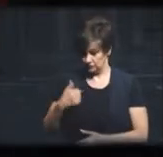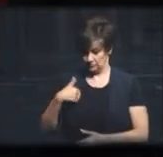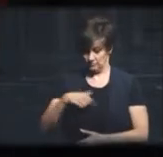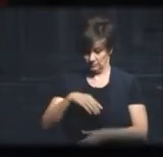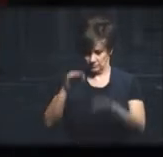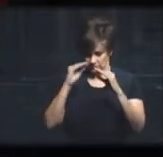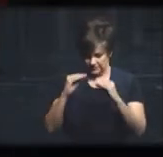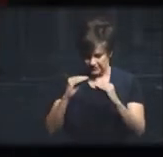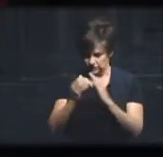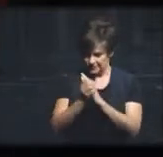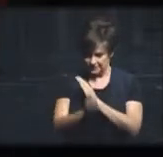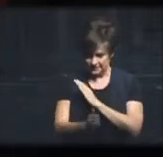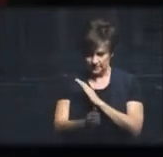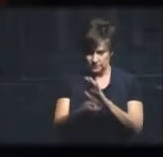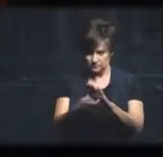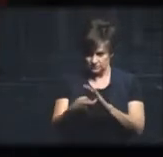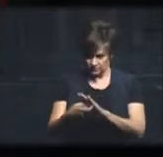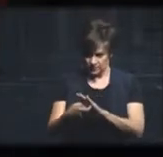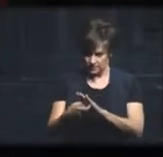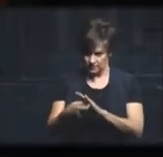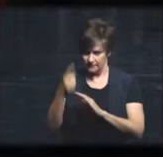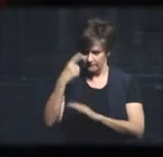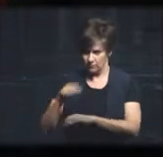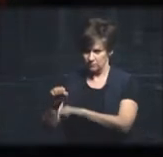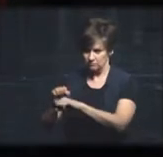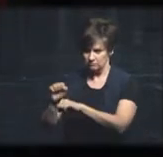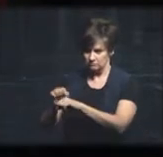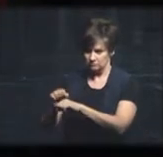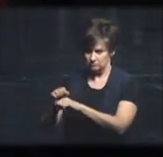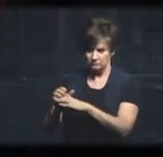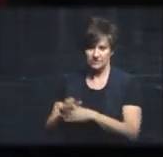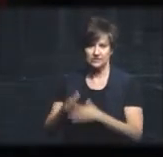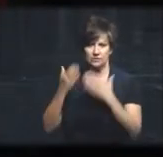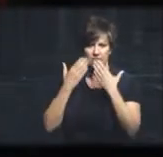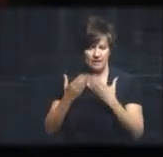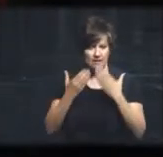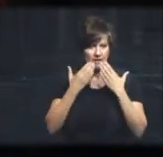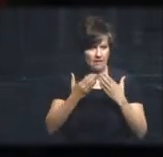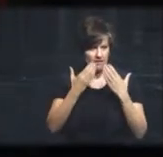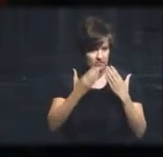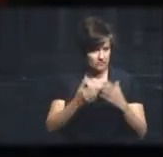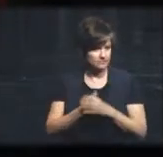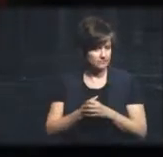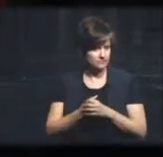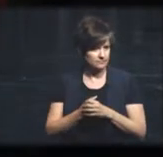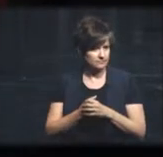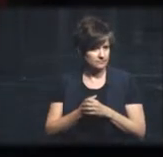teaching the skills that will really get them employed. So thanks to all of you.